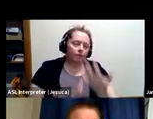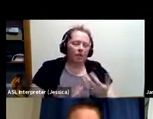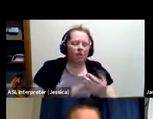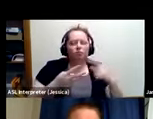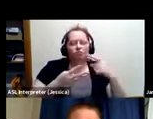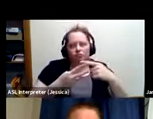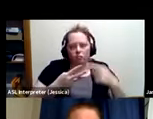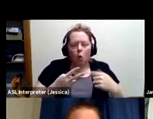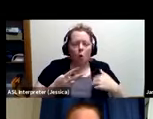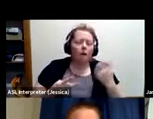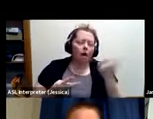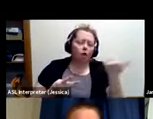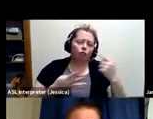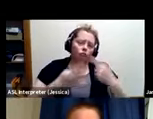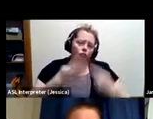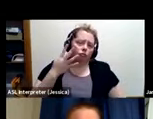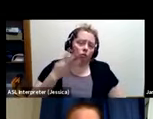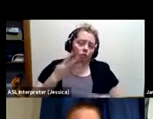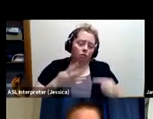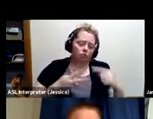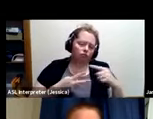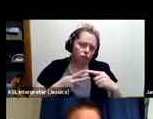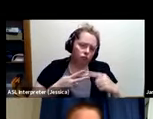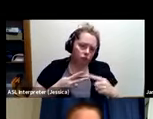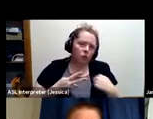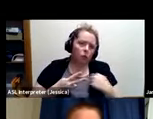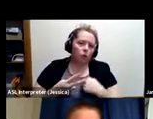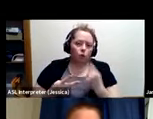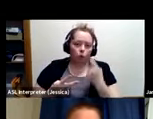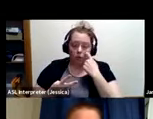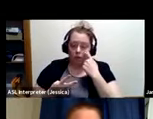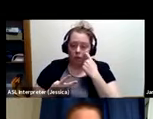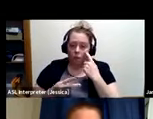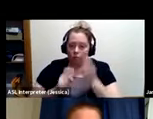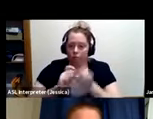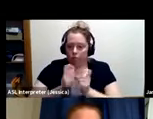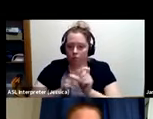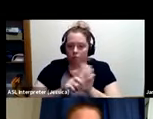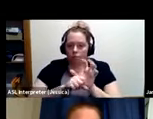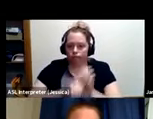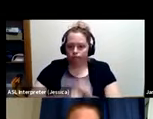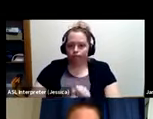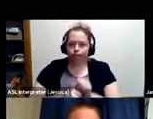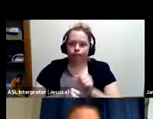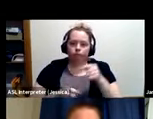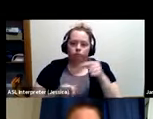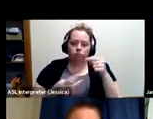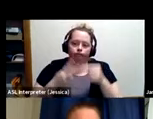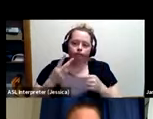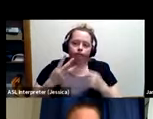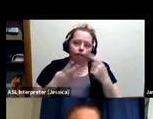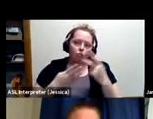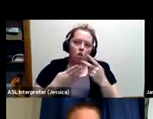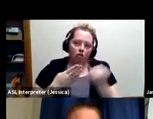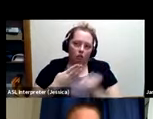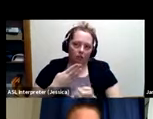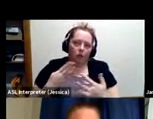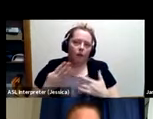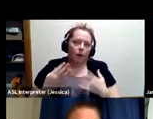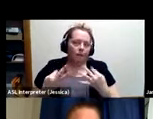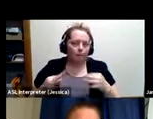trying to adapt to with how things have changed, and projects that we feel are important to